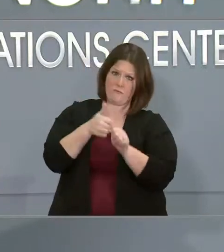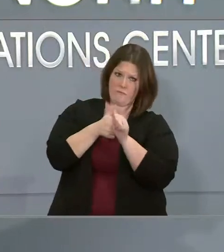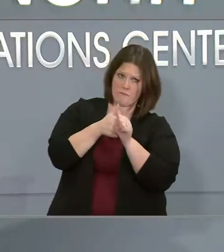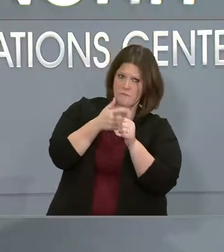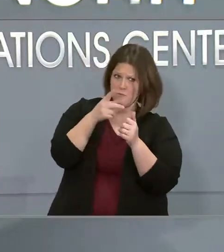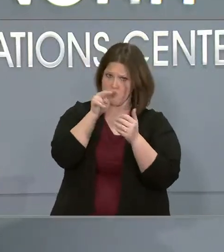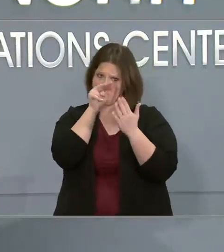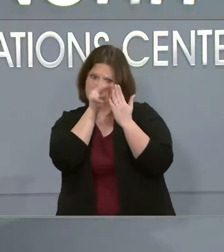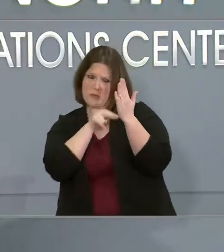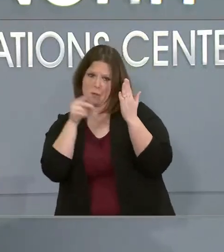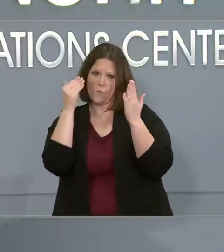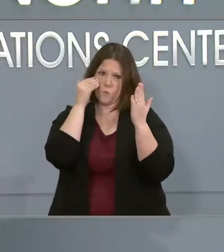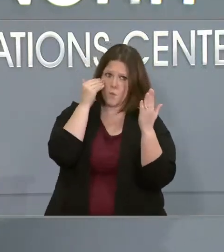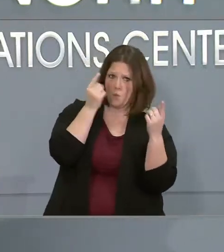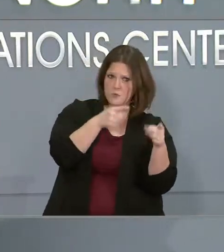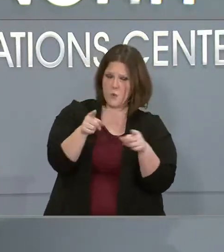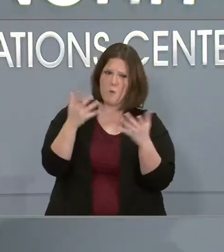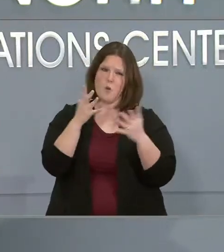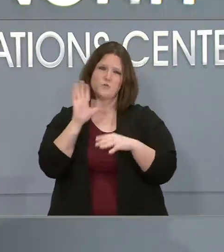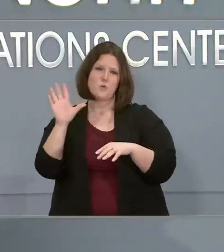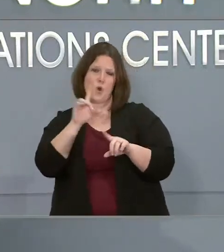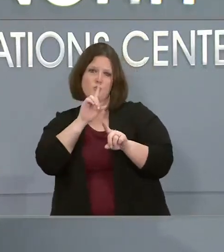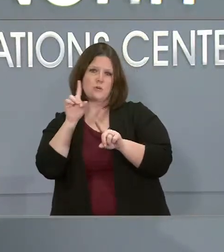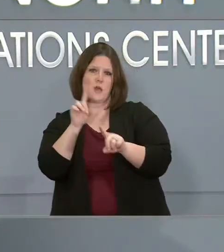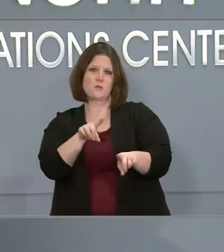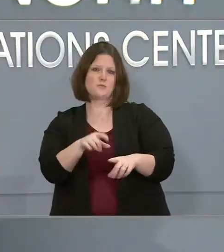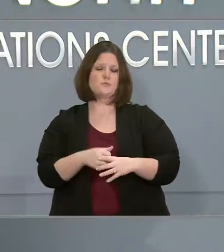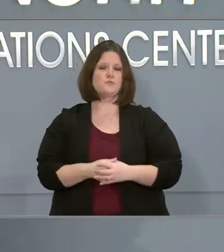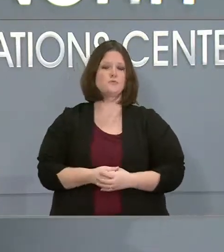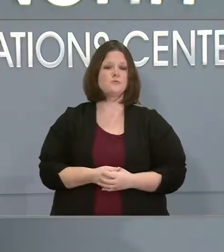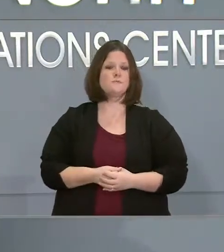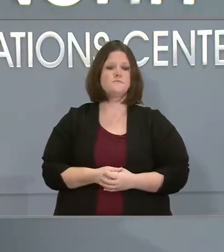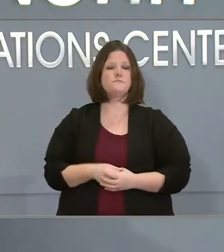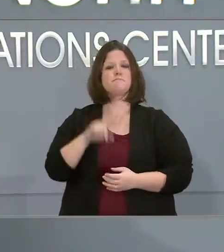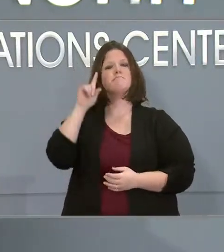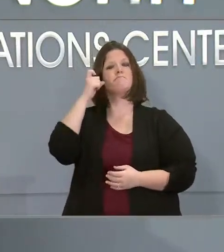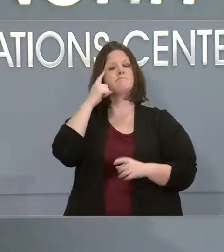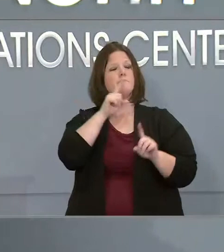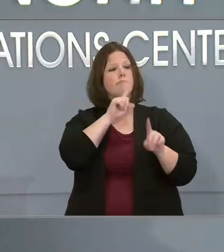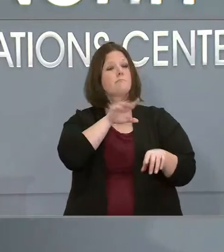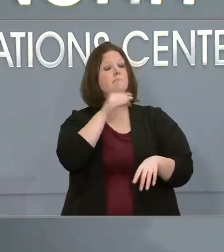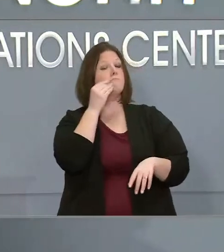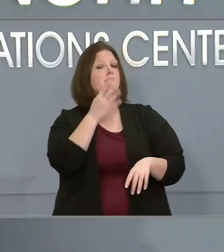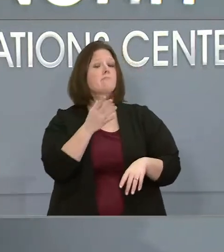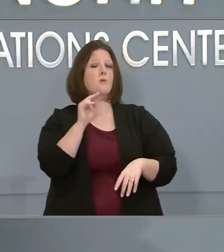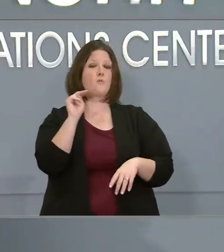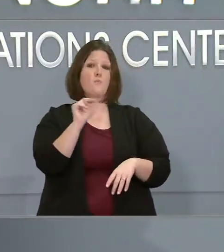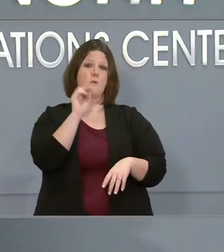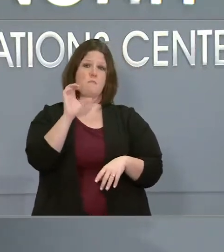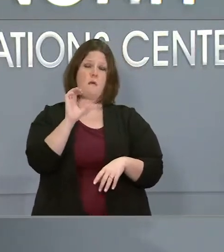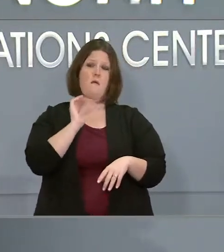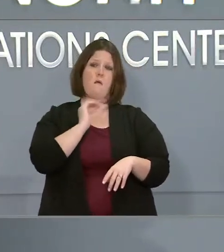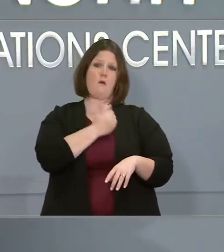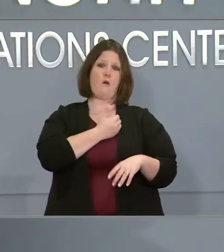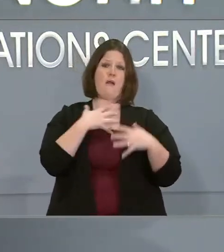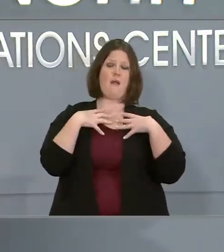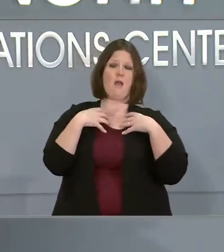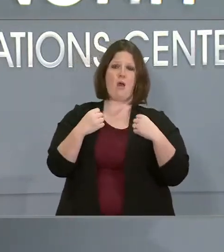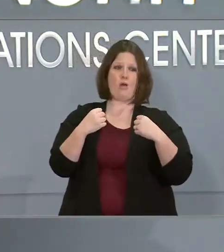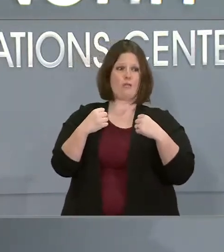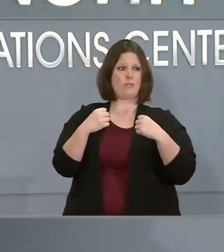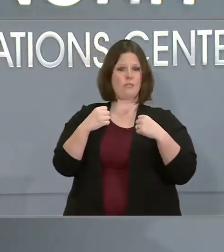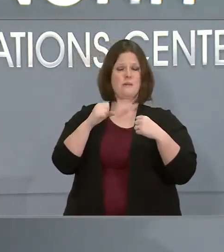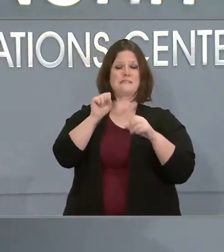this, and if so, what's your reaction to it? So, as you know, that our state-owned healthcare facilities,